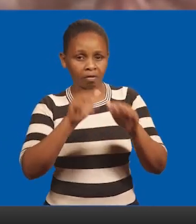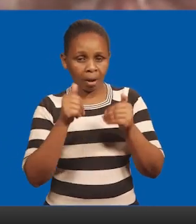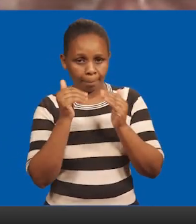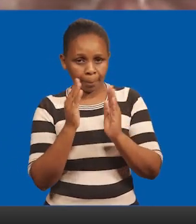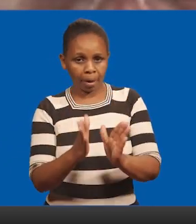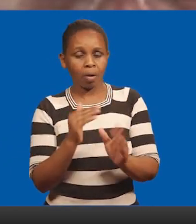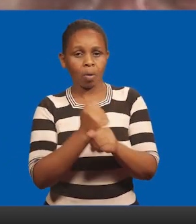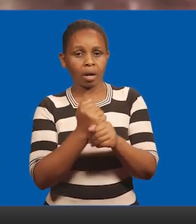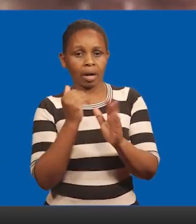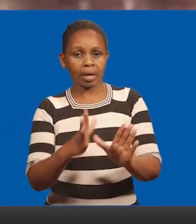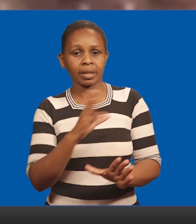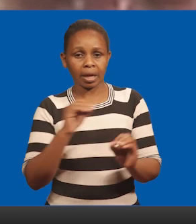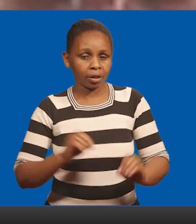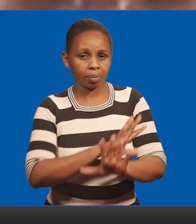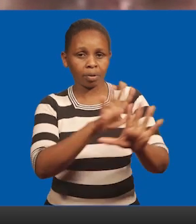suppliers